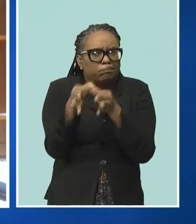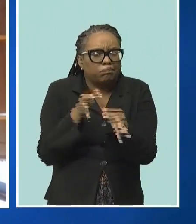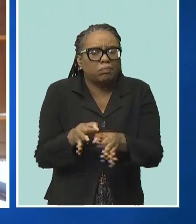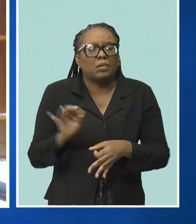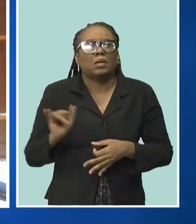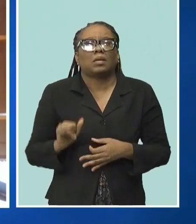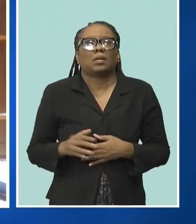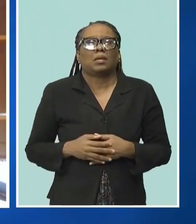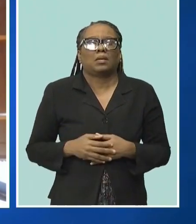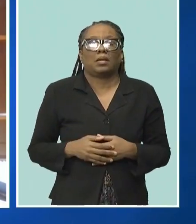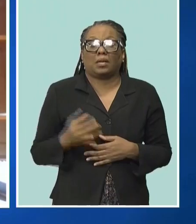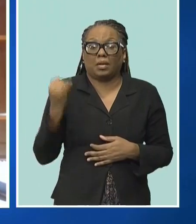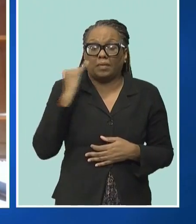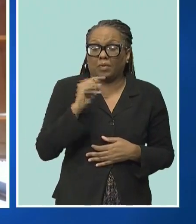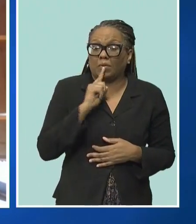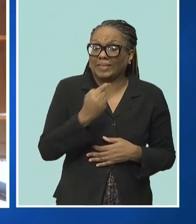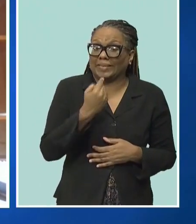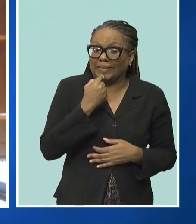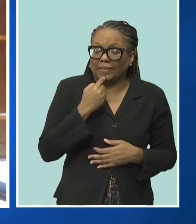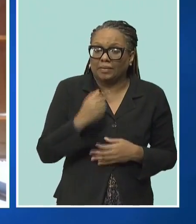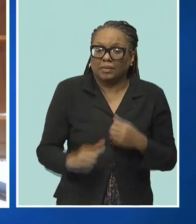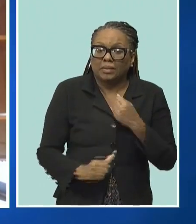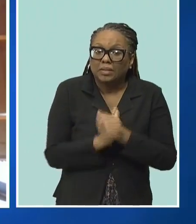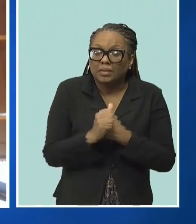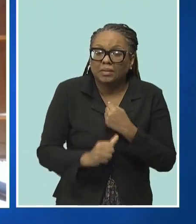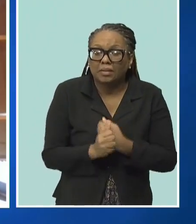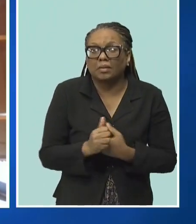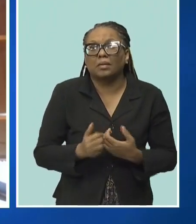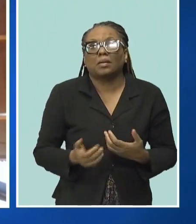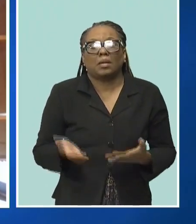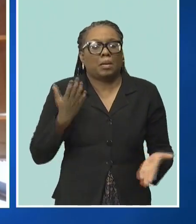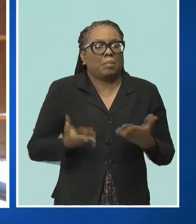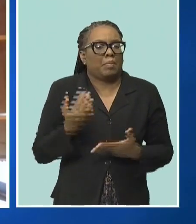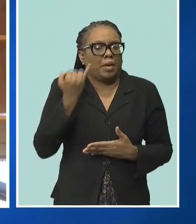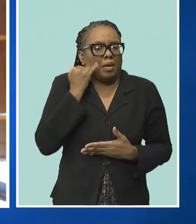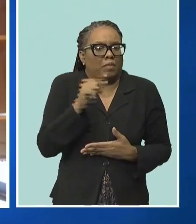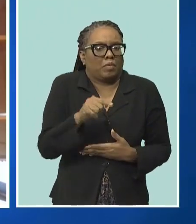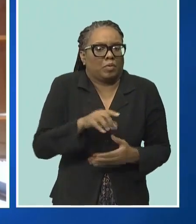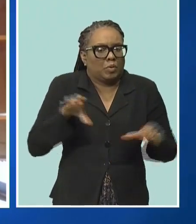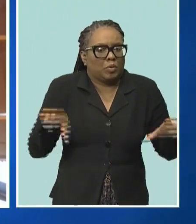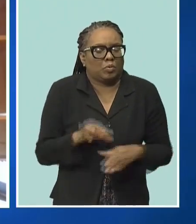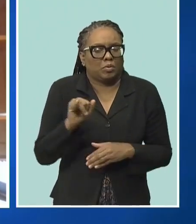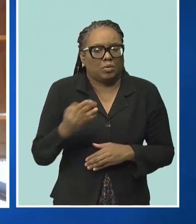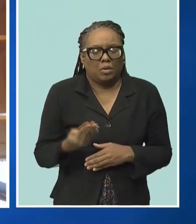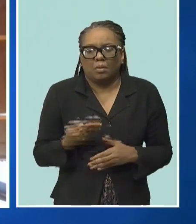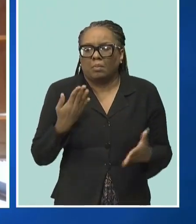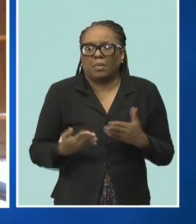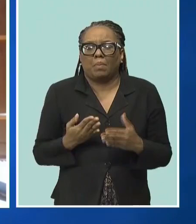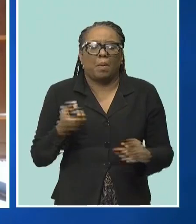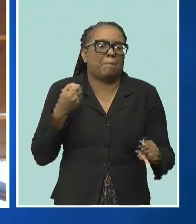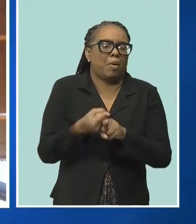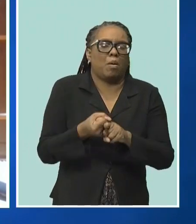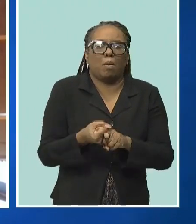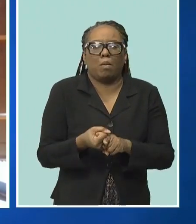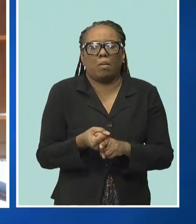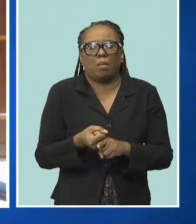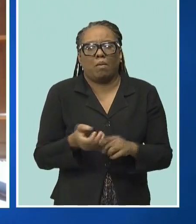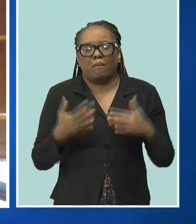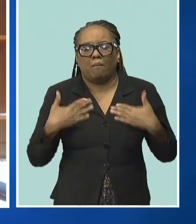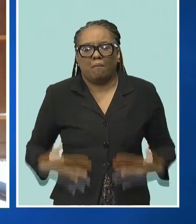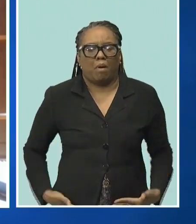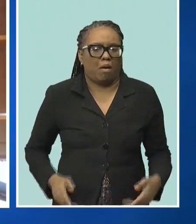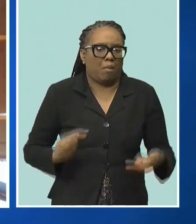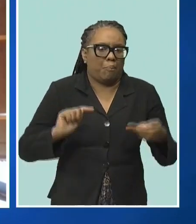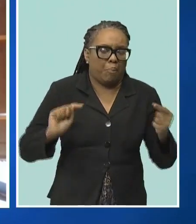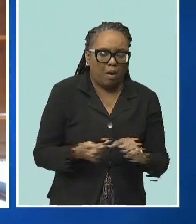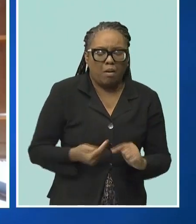like imminent danger, so something that can cause incapacitation or serious physical harm. There is a